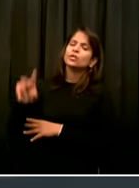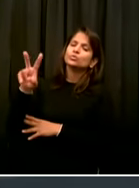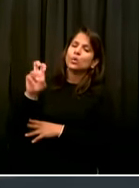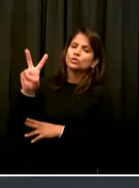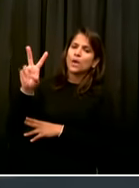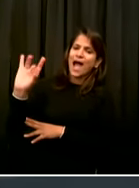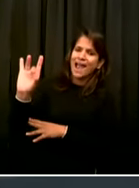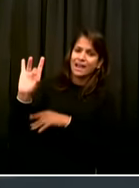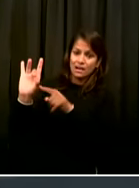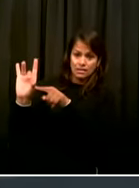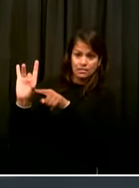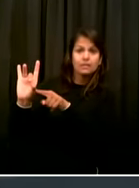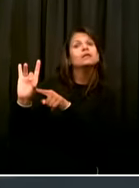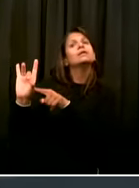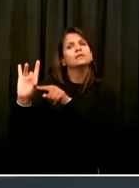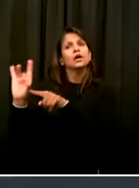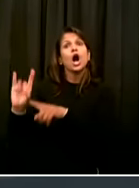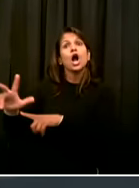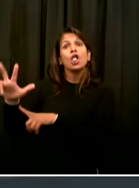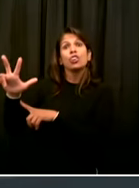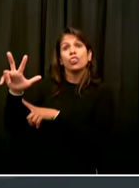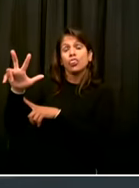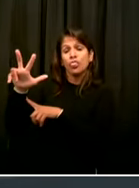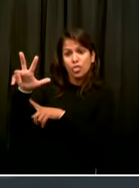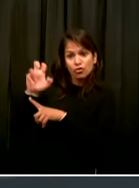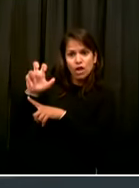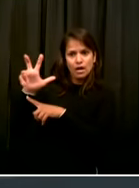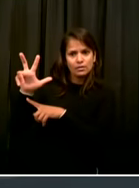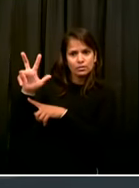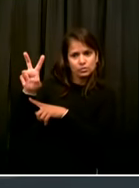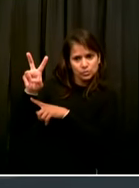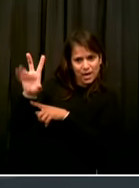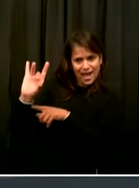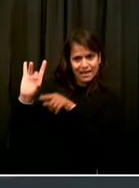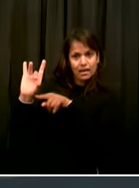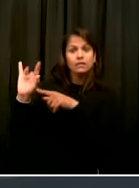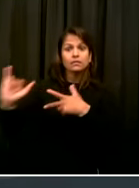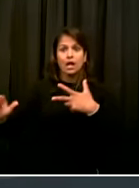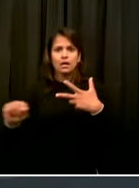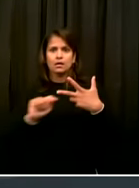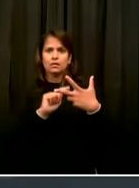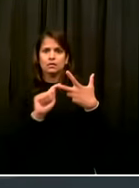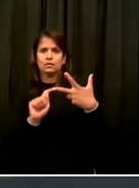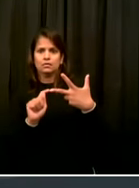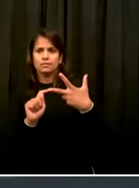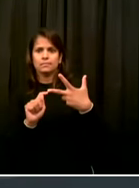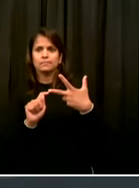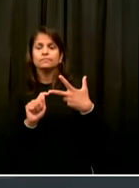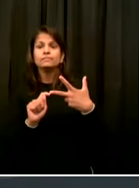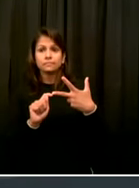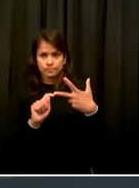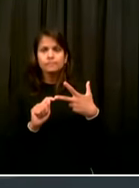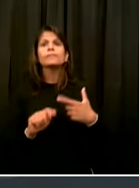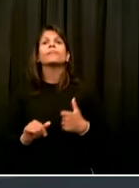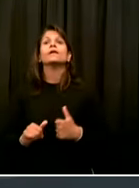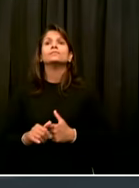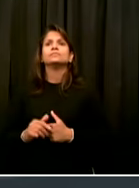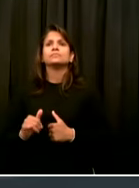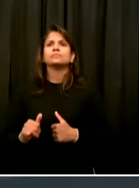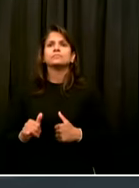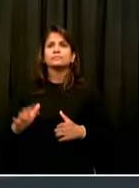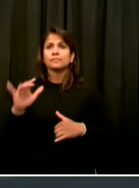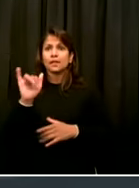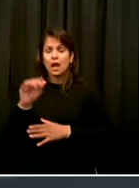positive citywide for COVID-19, new threshold 5%. So again, we've gone from 15% down to a much more stringent